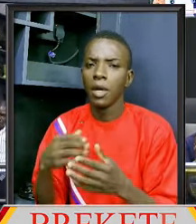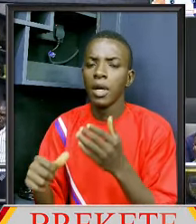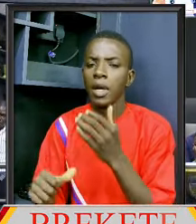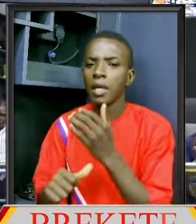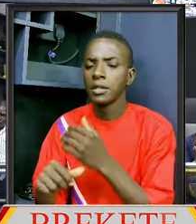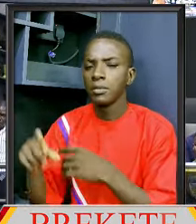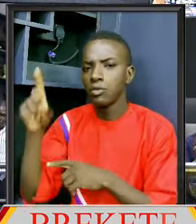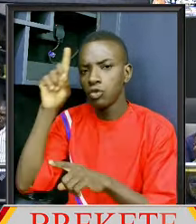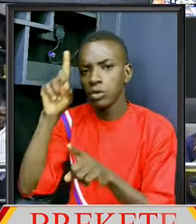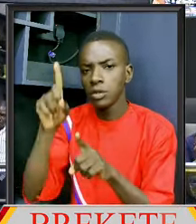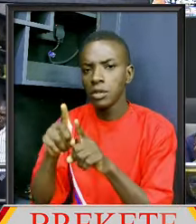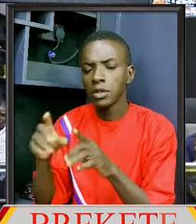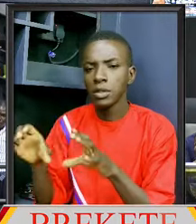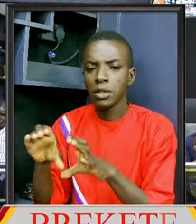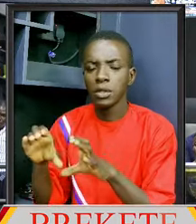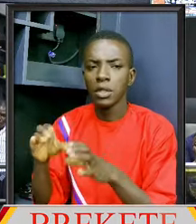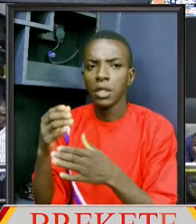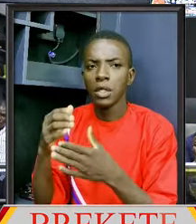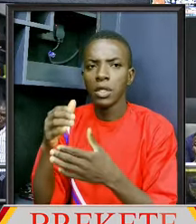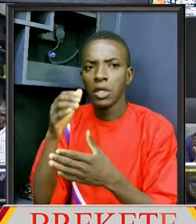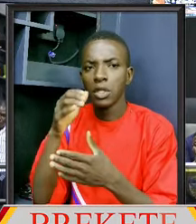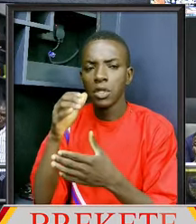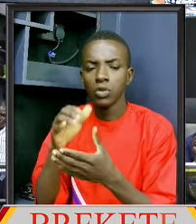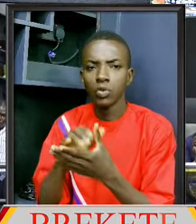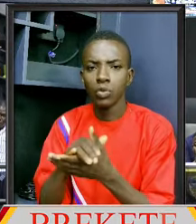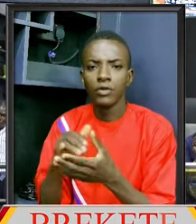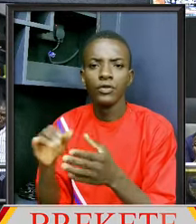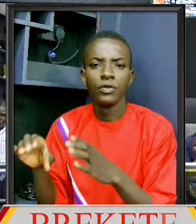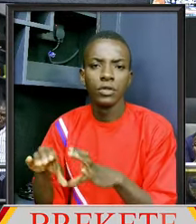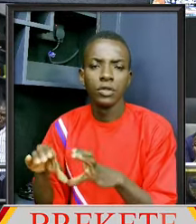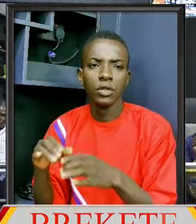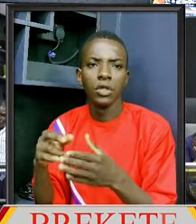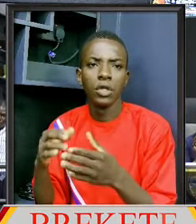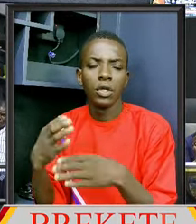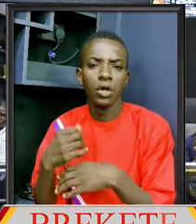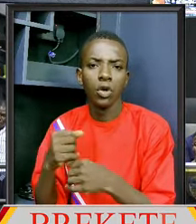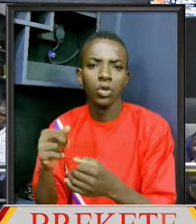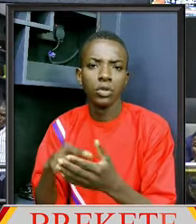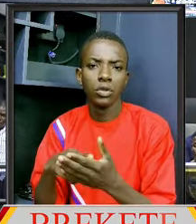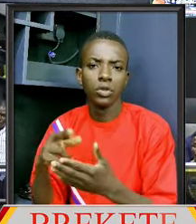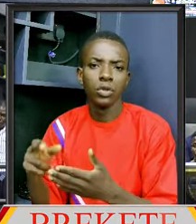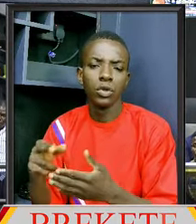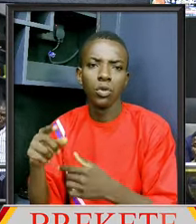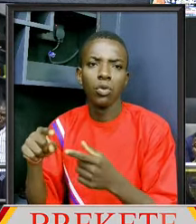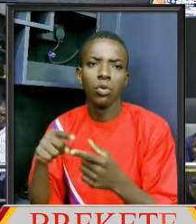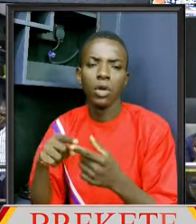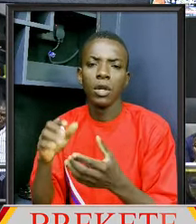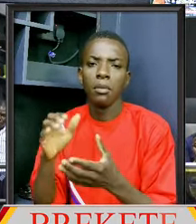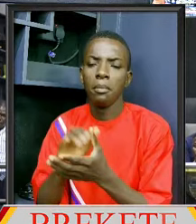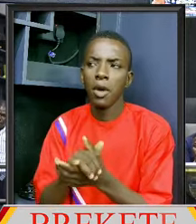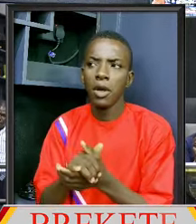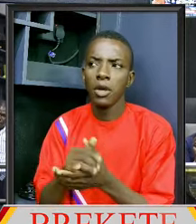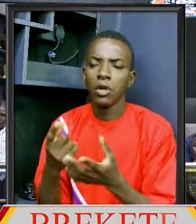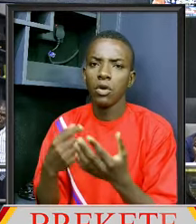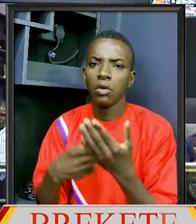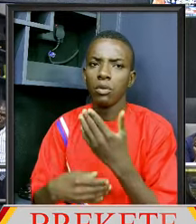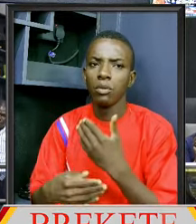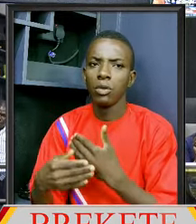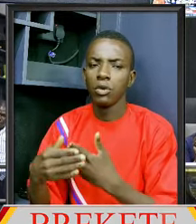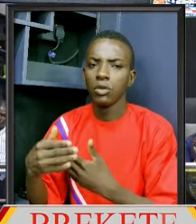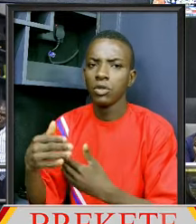elder brother did, his wife did. They got result. Now when they don't marry, they come born